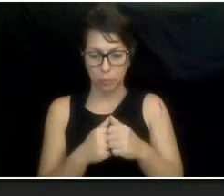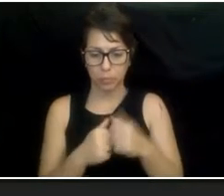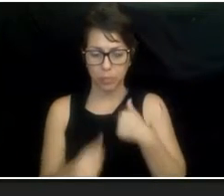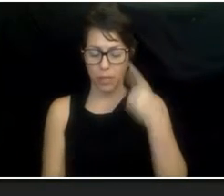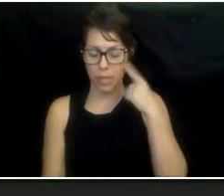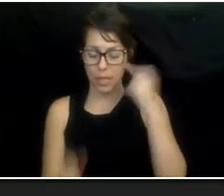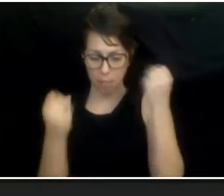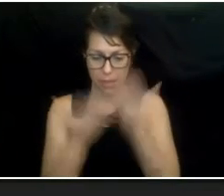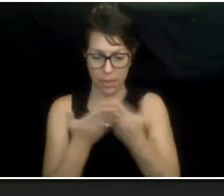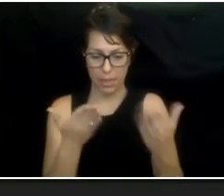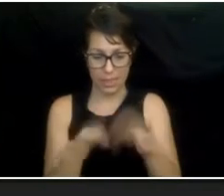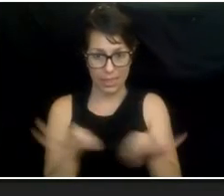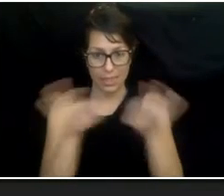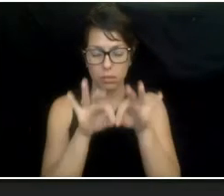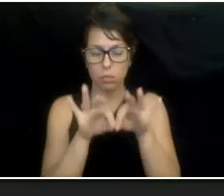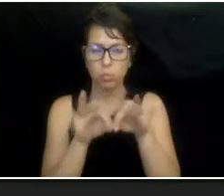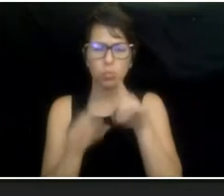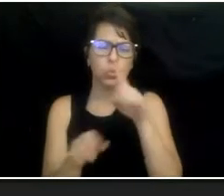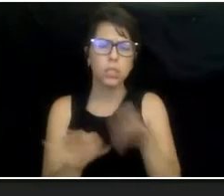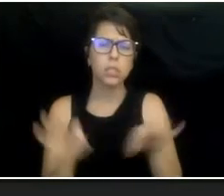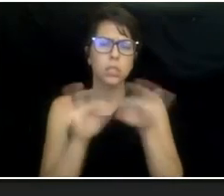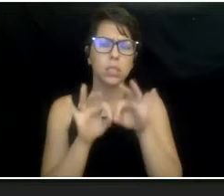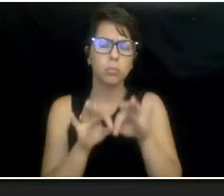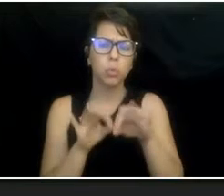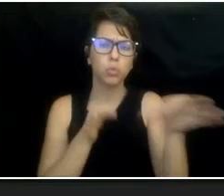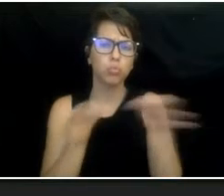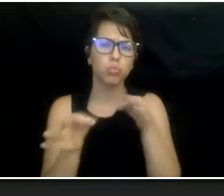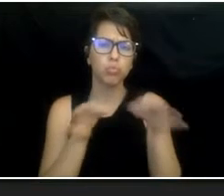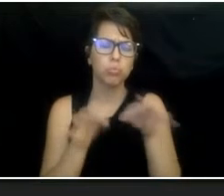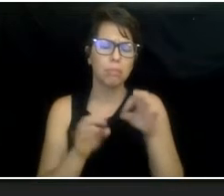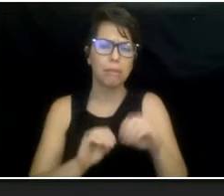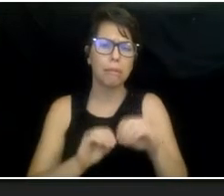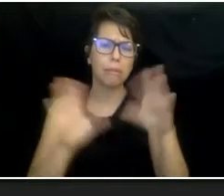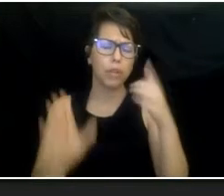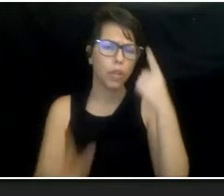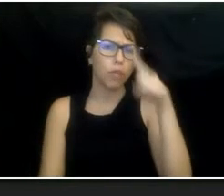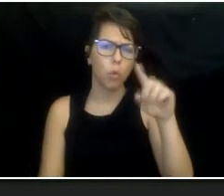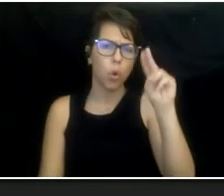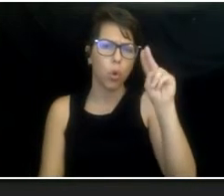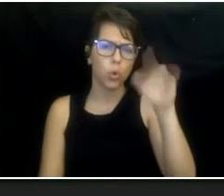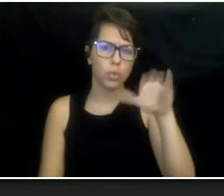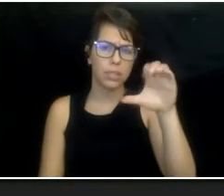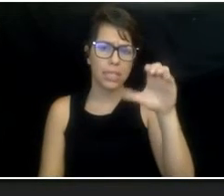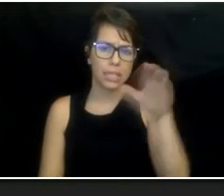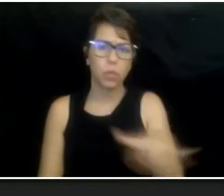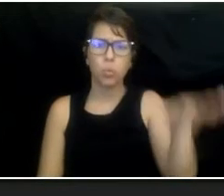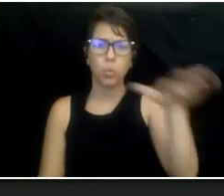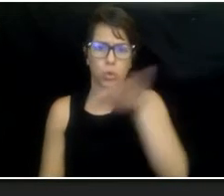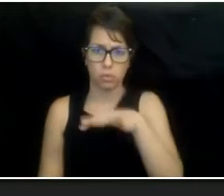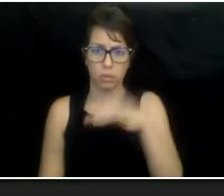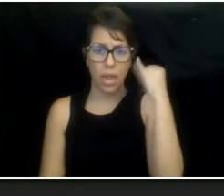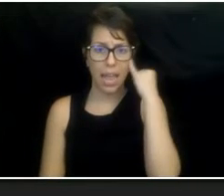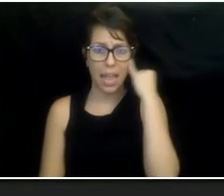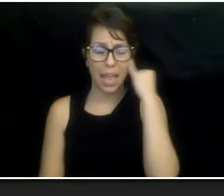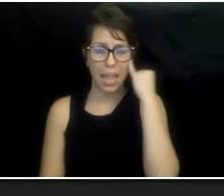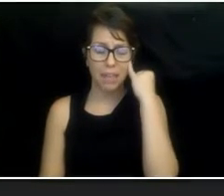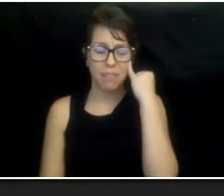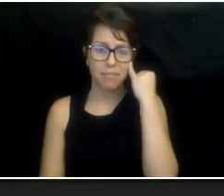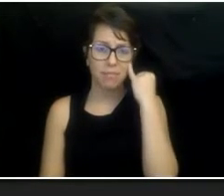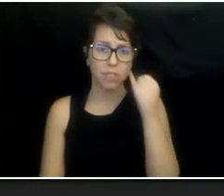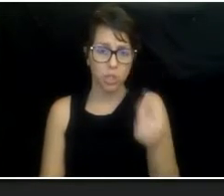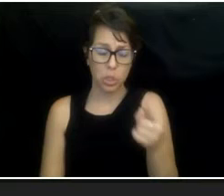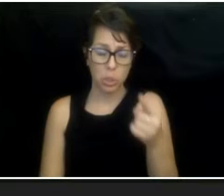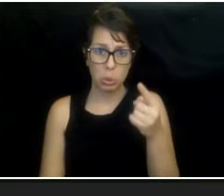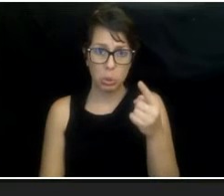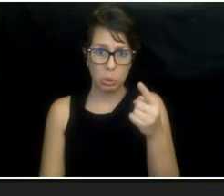can go temporarily for support for services for temporary shelter and so I just want to make